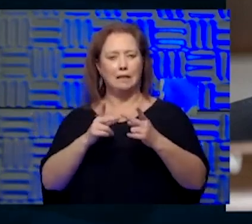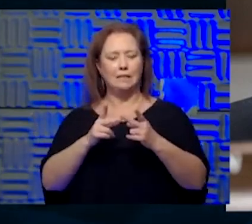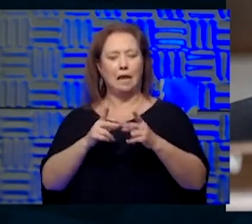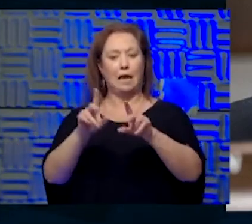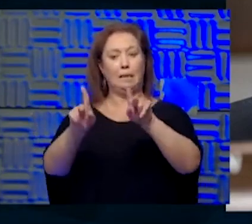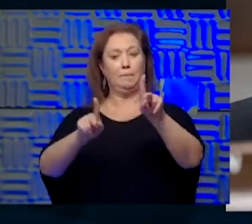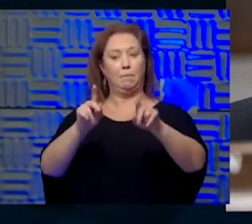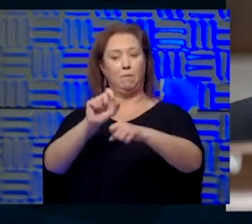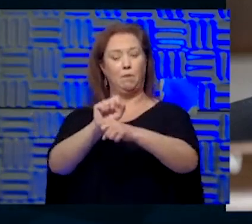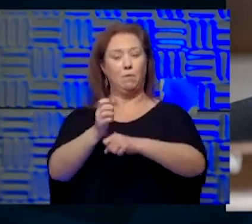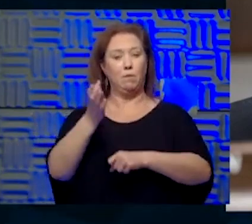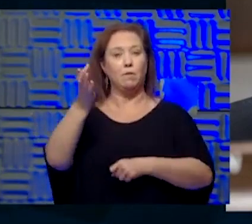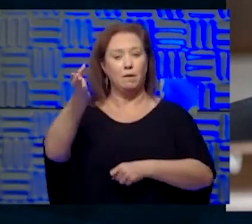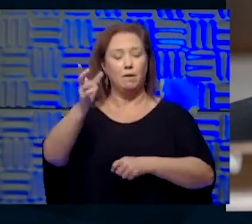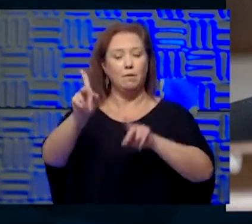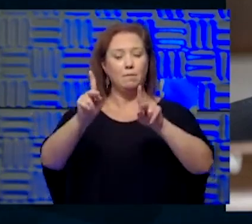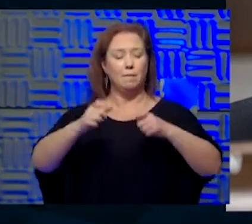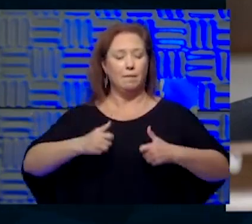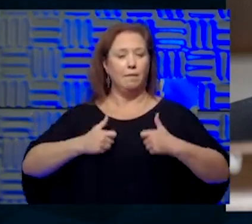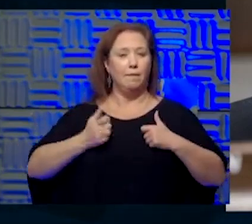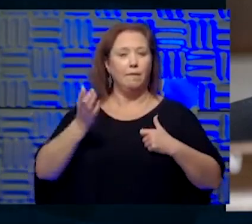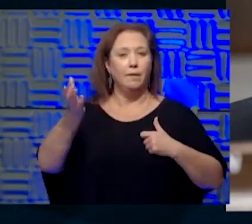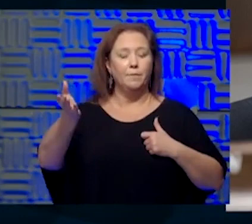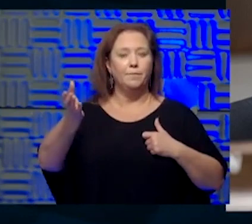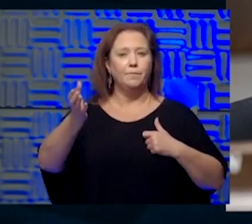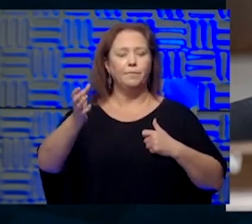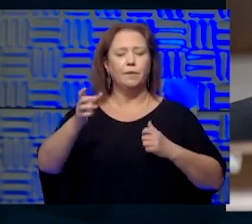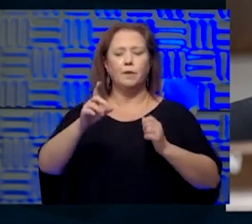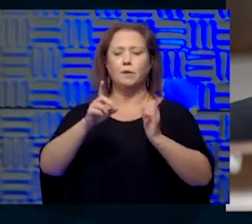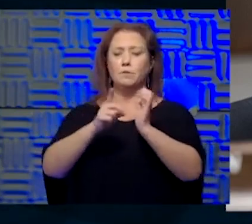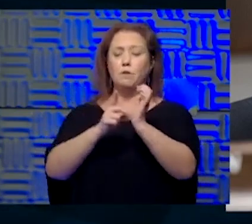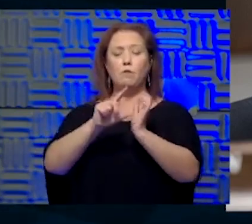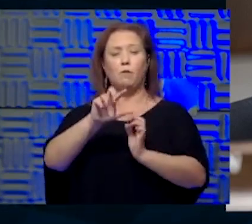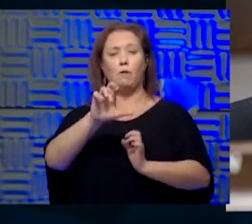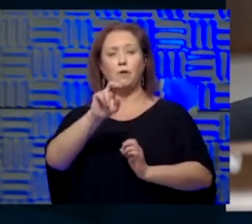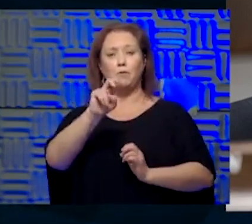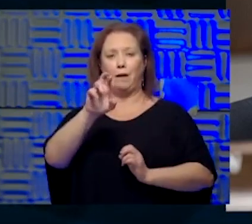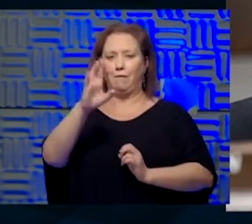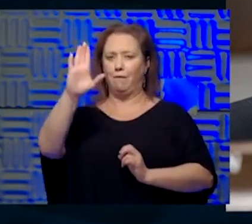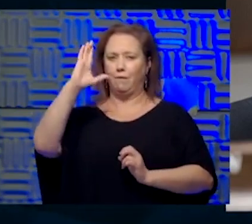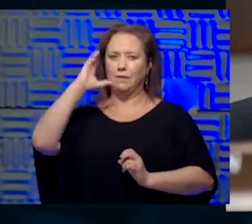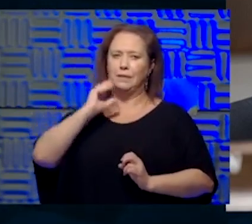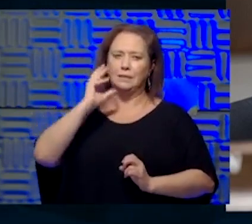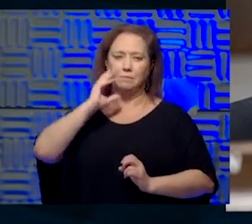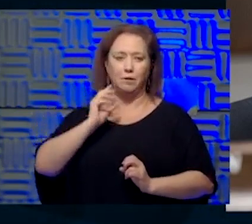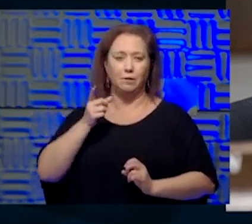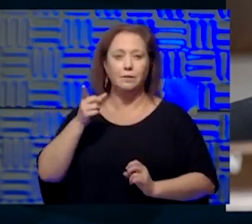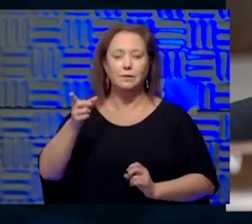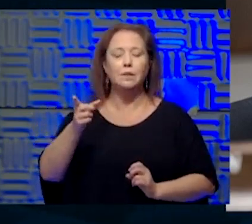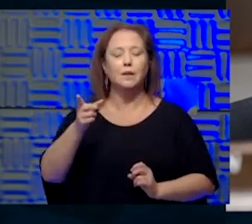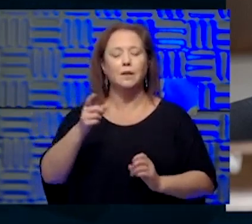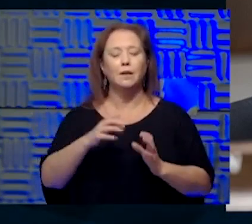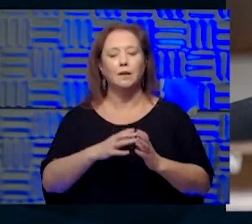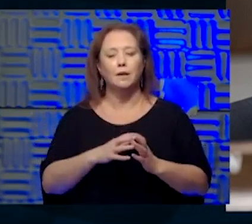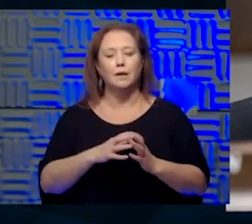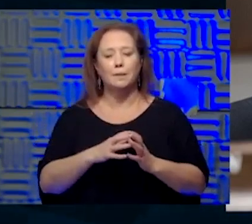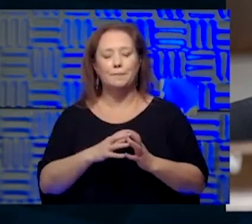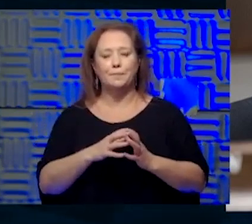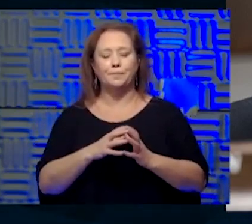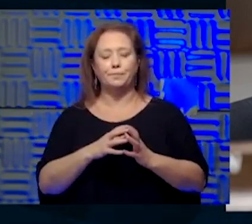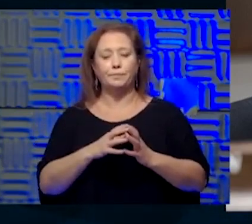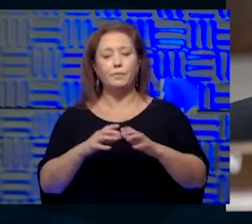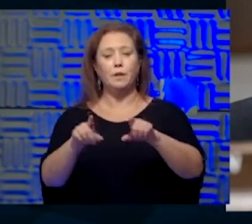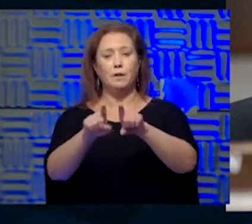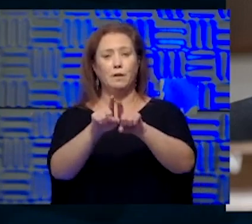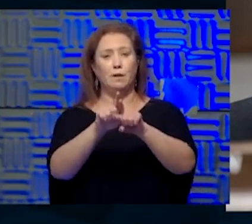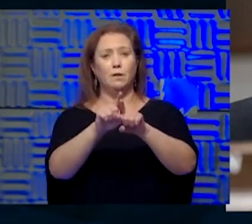people who work there and the people who live there. Dr. Greiner has had a lot of experience in this regard, as has